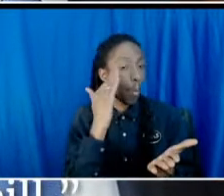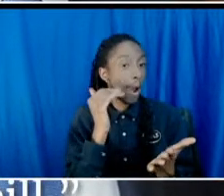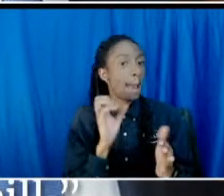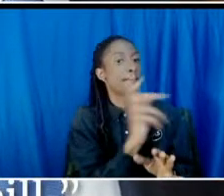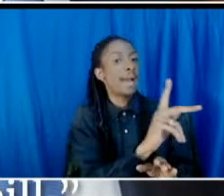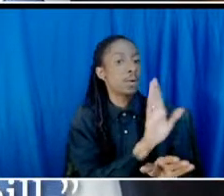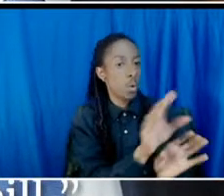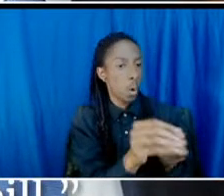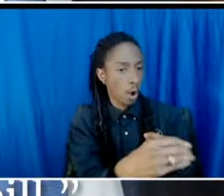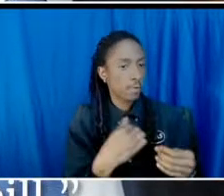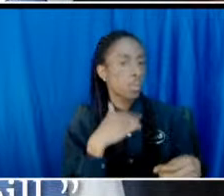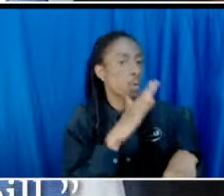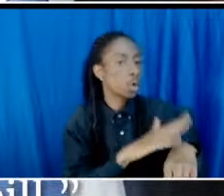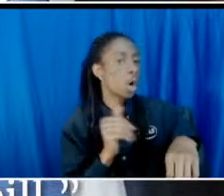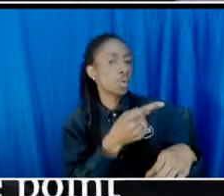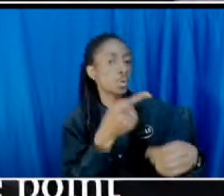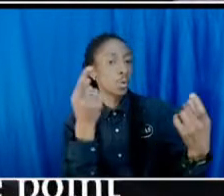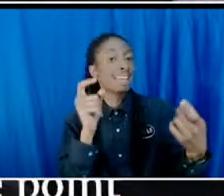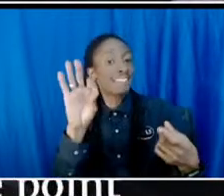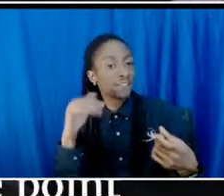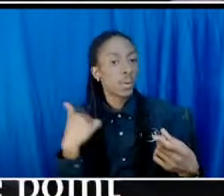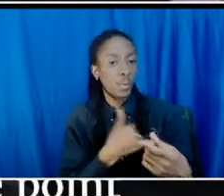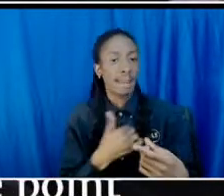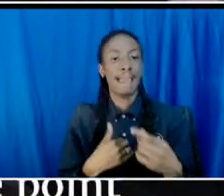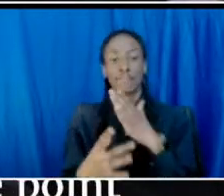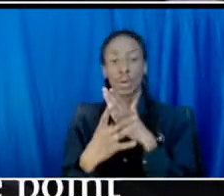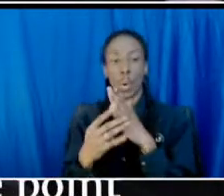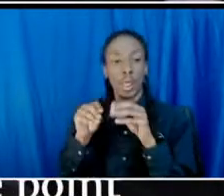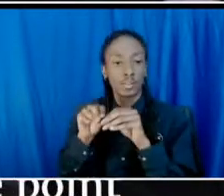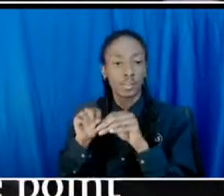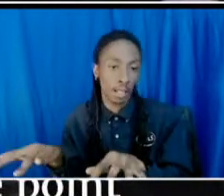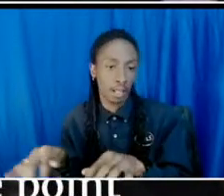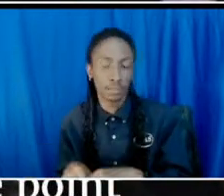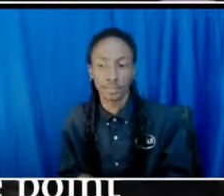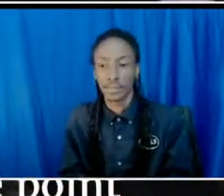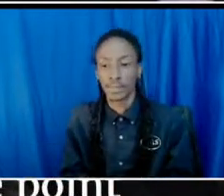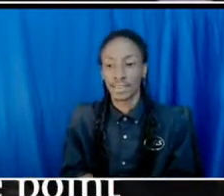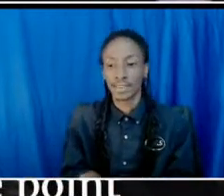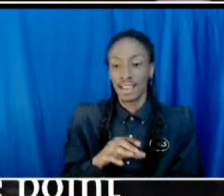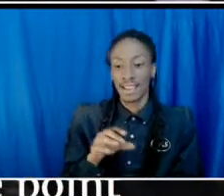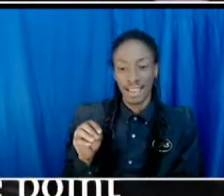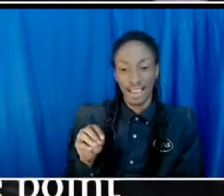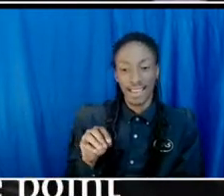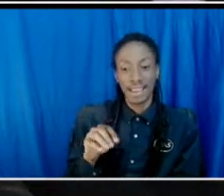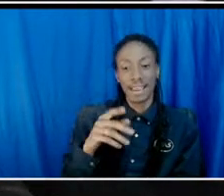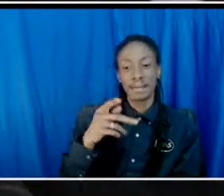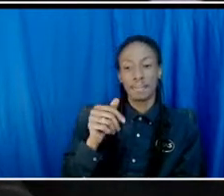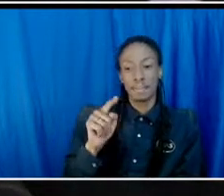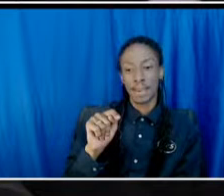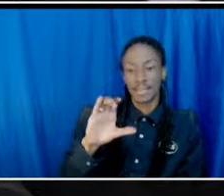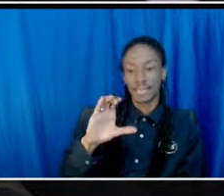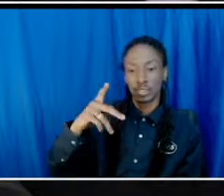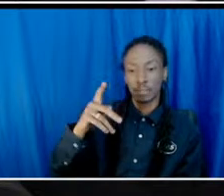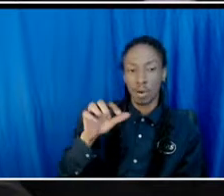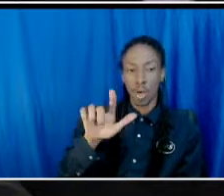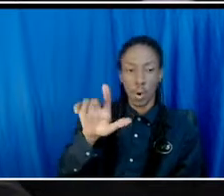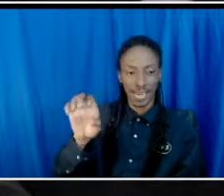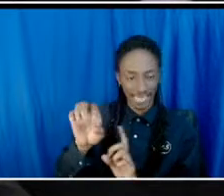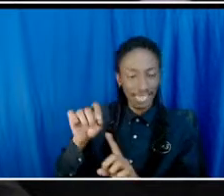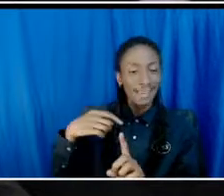and we'll call you when there's an oil spill. And Pat Cipollone weighed in at one point, I remember